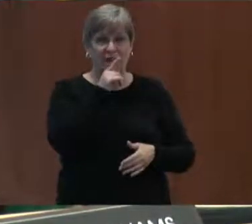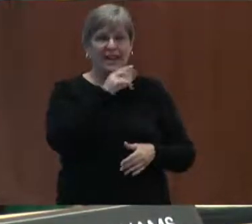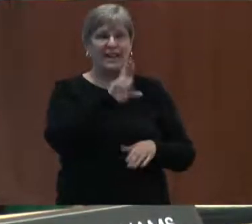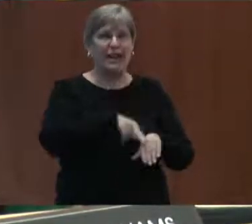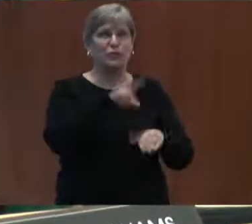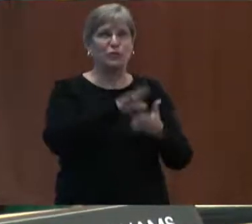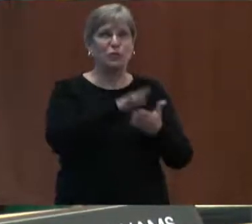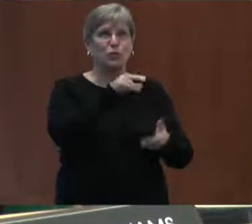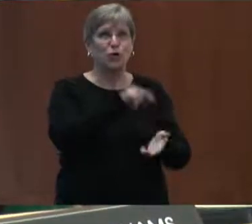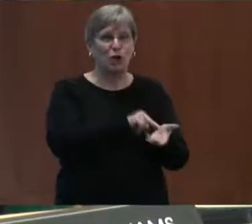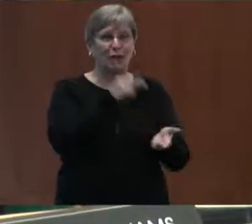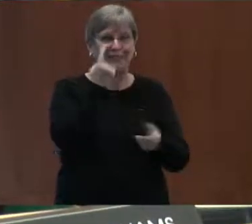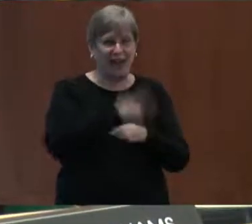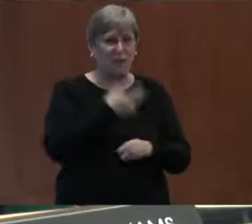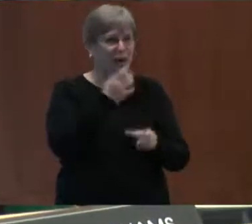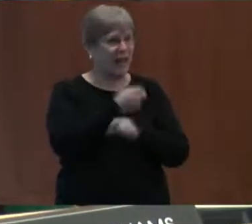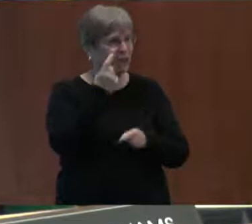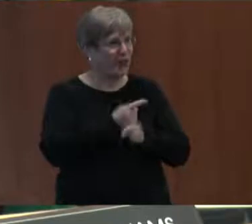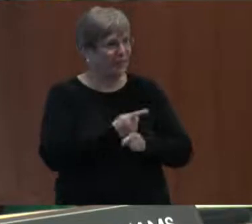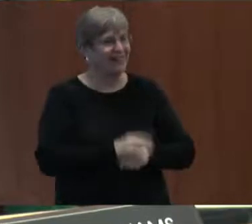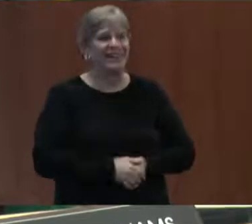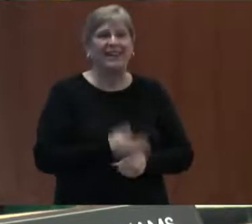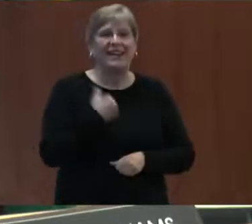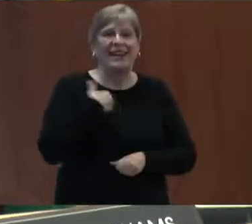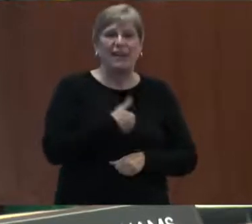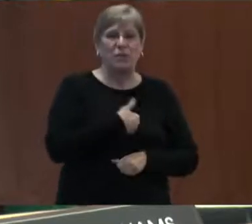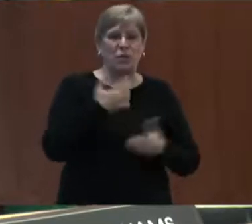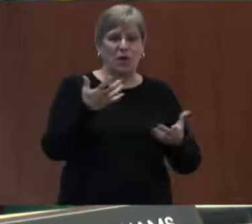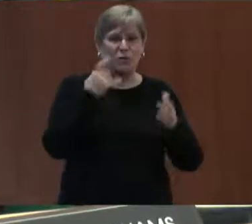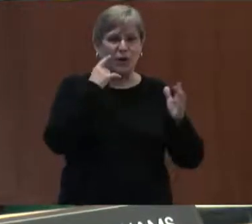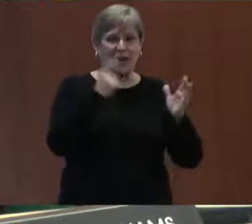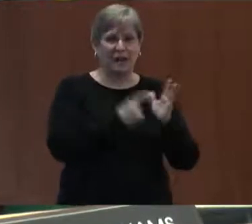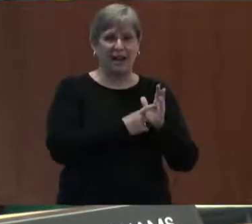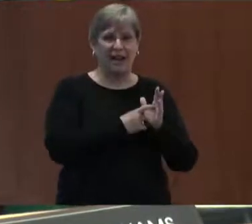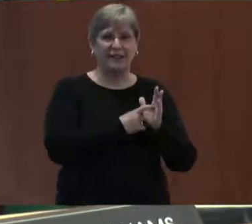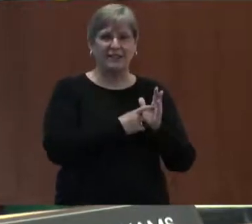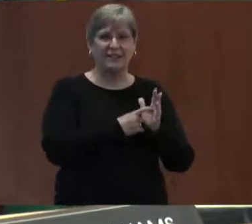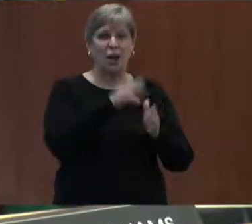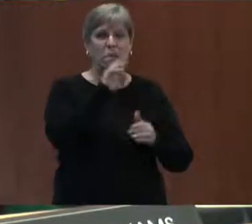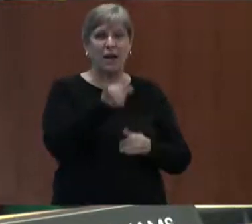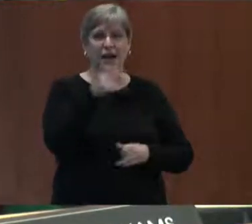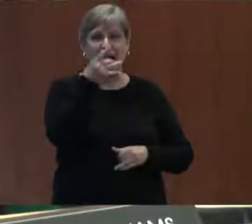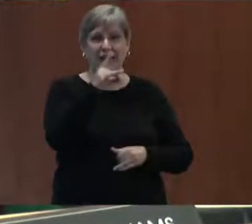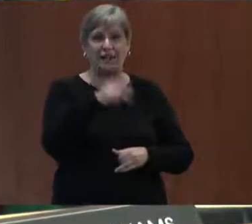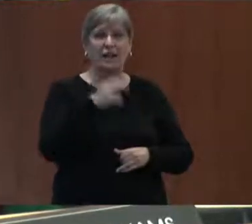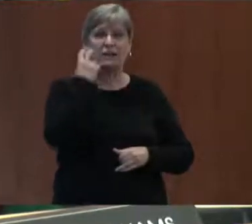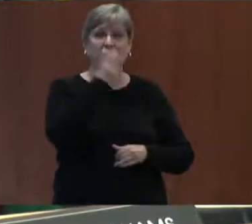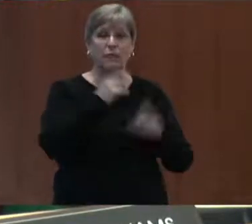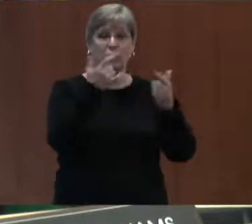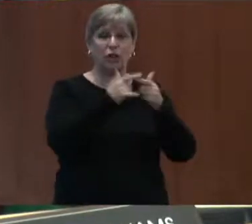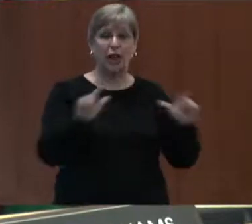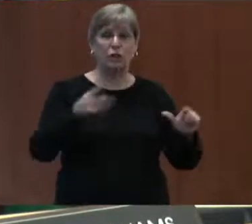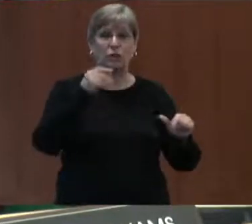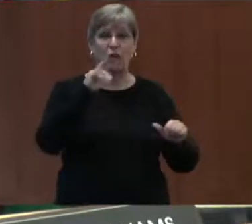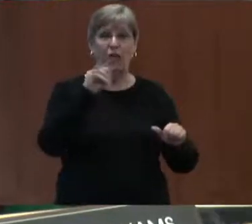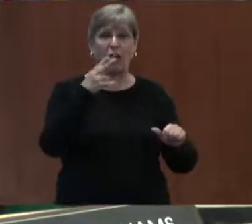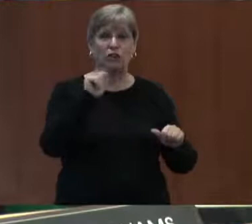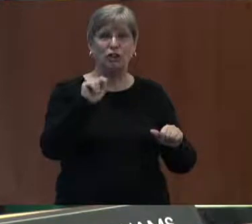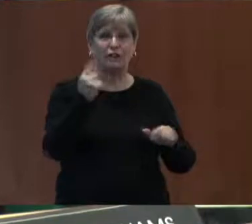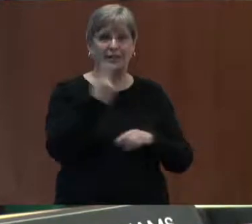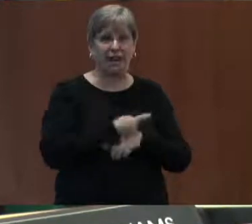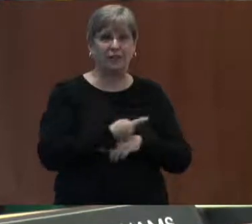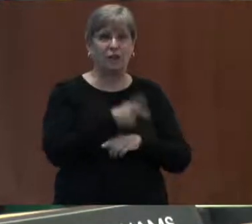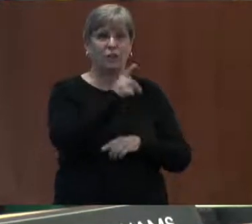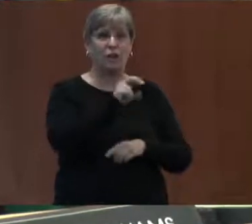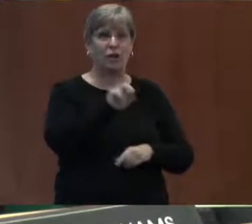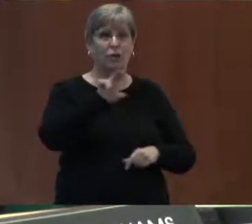Nurse Day. I'm going to get this right yet. And we also want to recognize May 18th as Speech Language Pathologist Day. So Dr. Pugh,